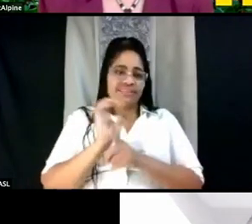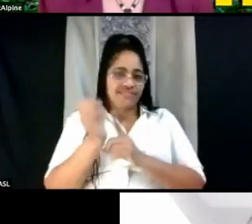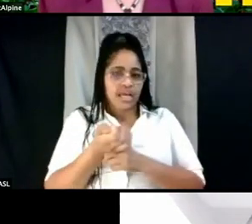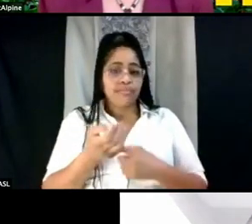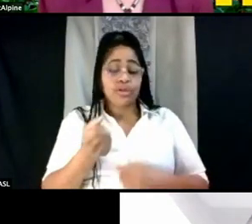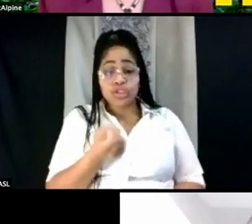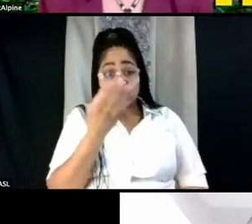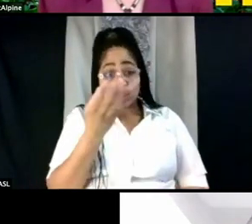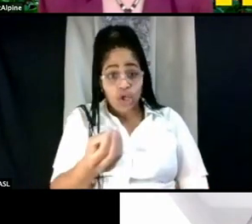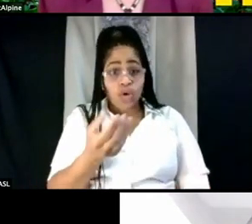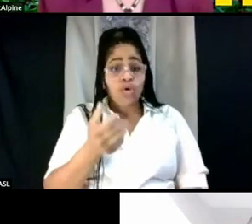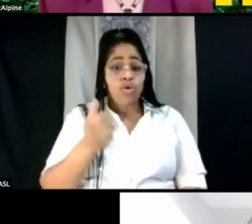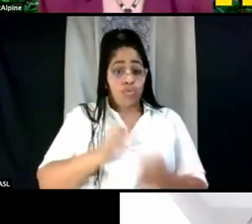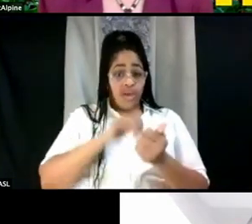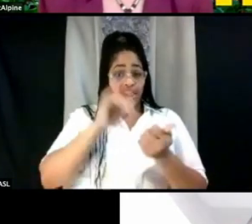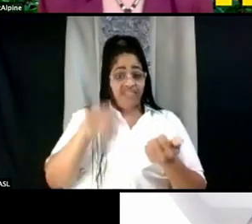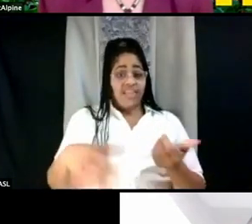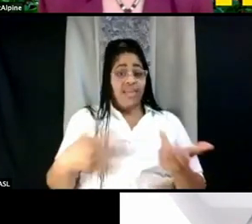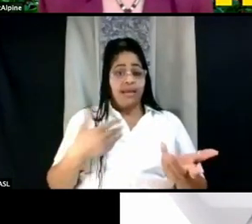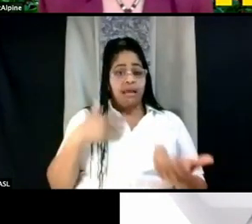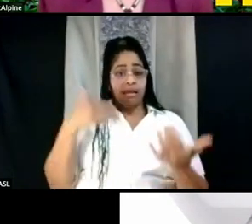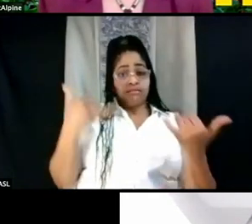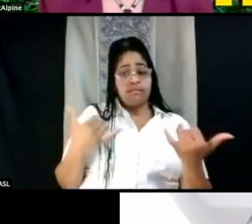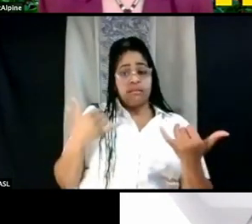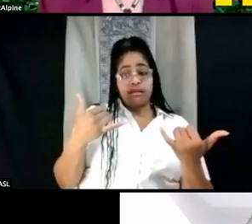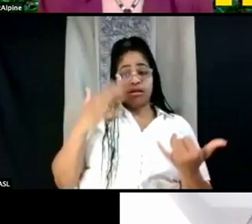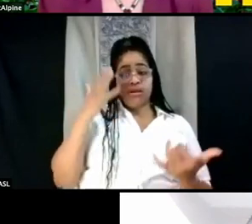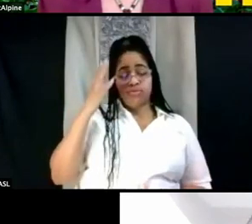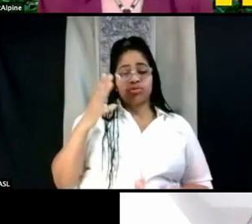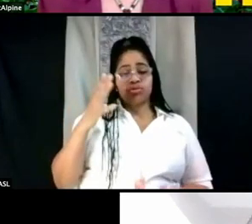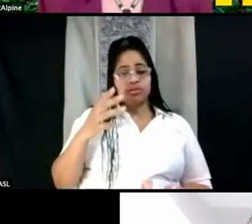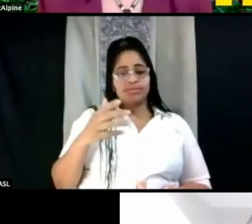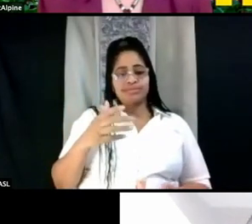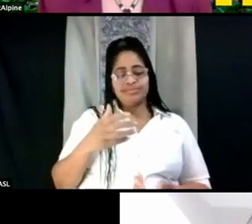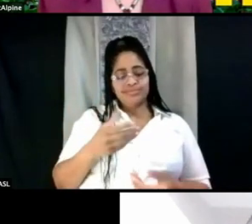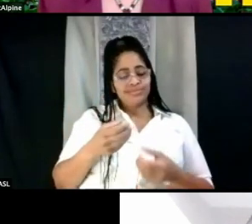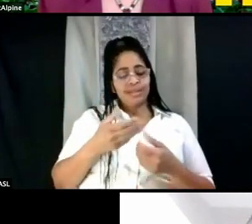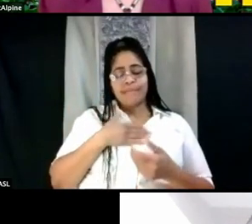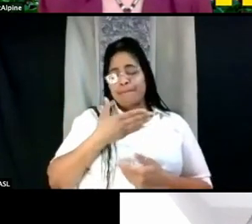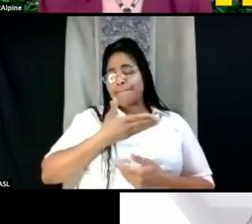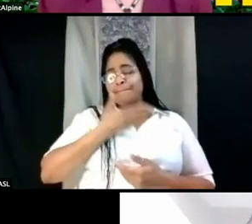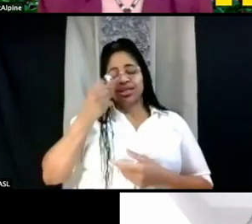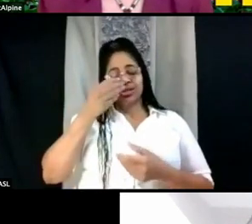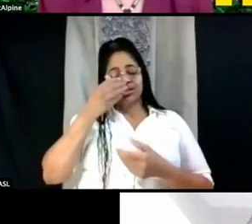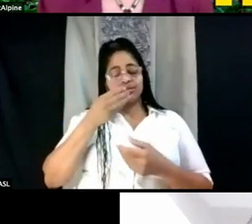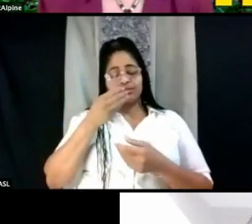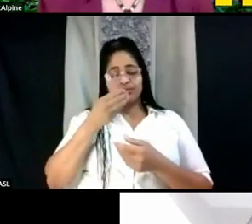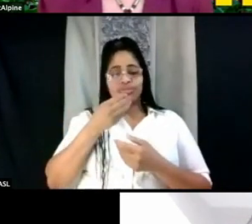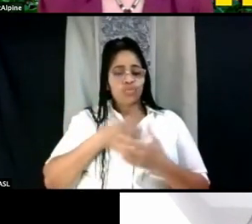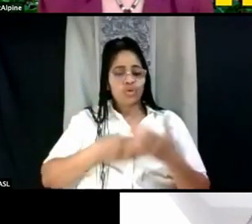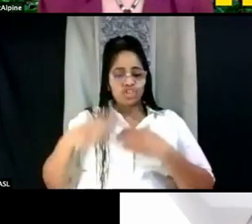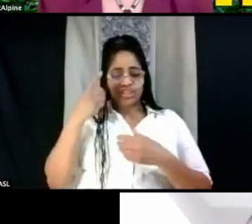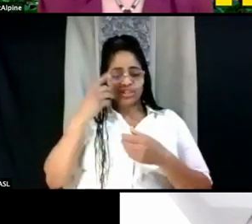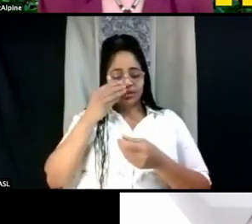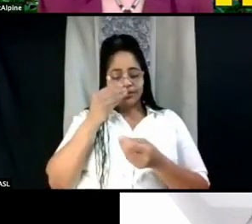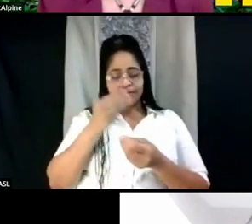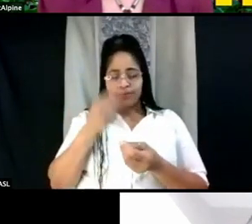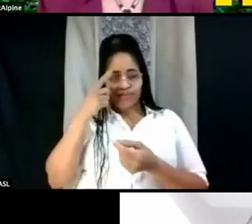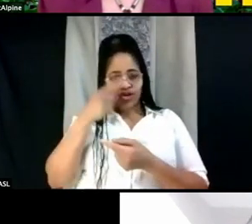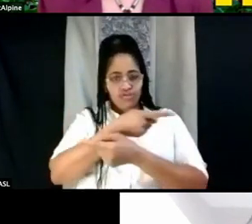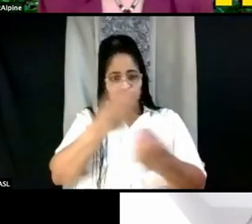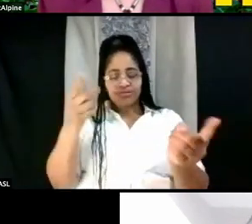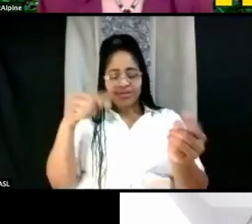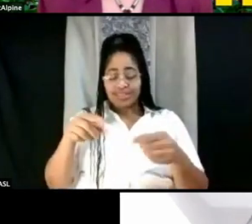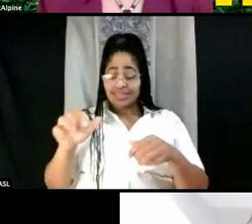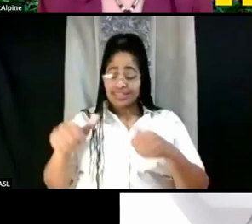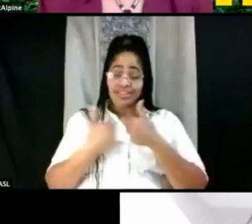So with that, I will send my best wishes for the week ahead to each of you in this challenging context.